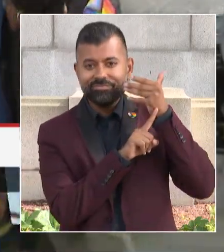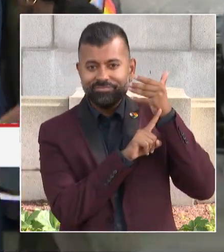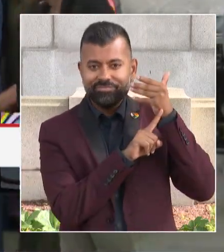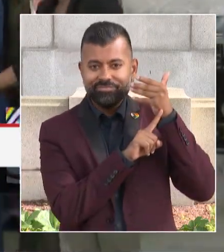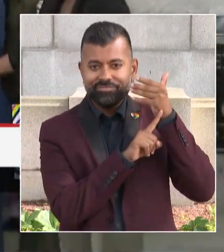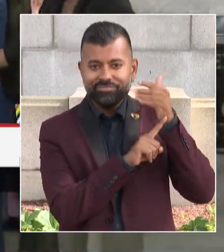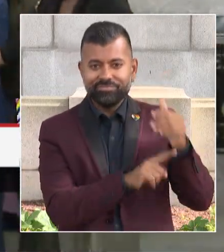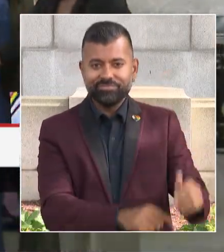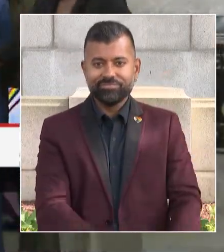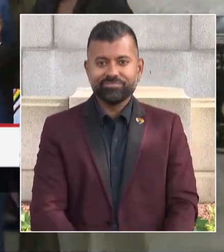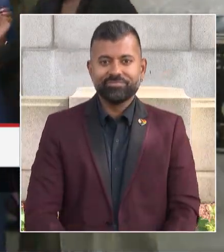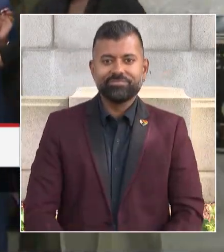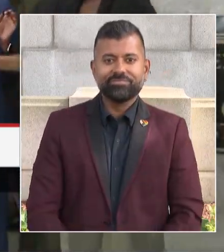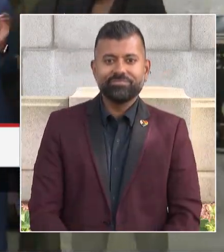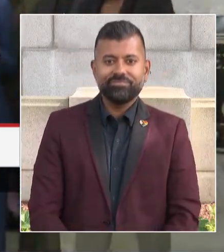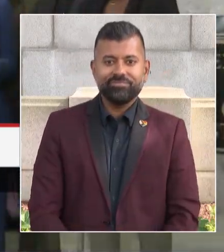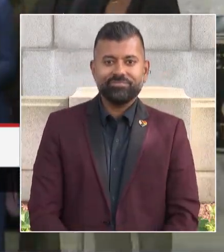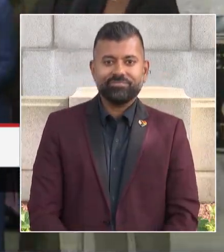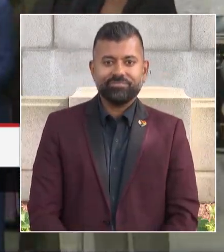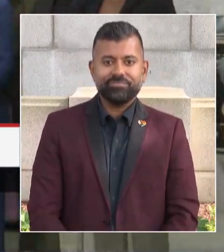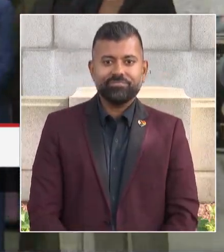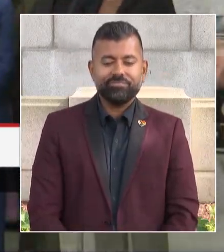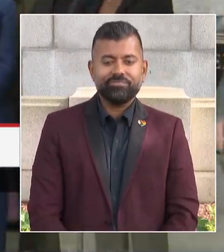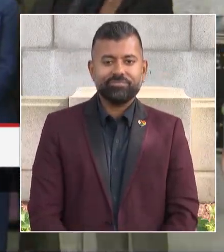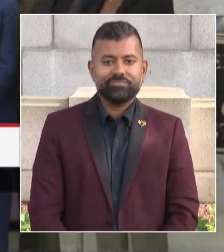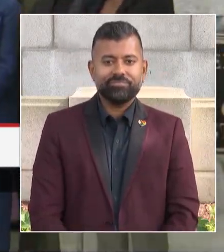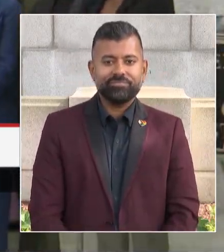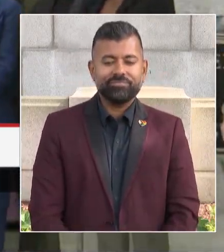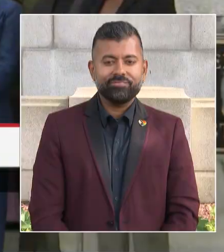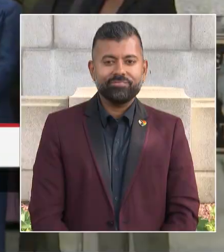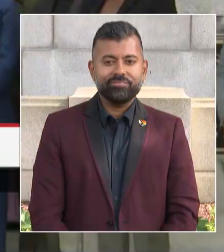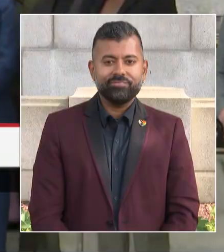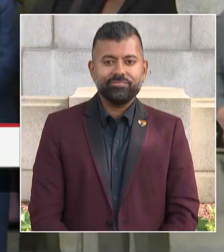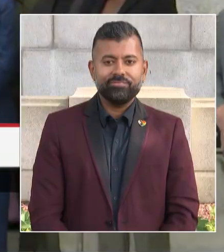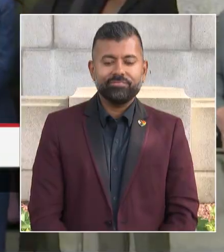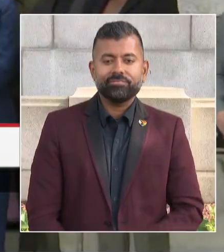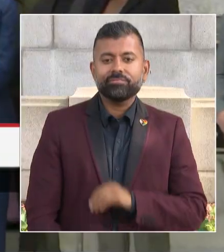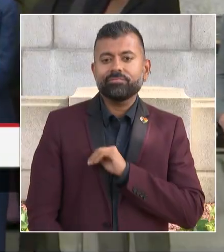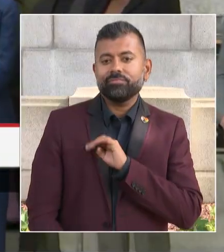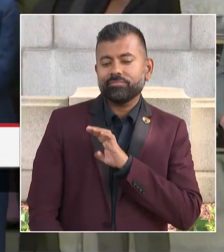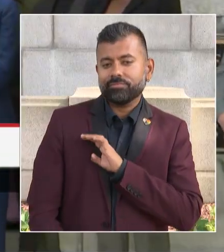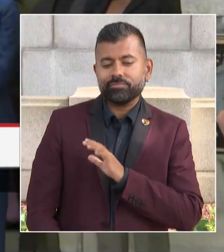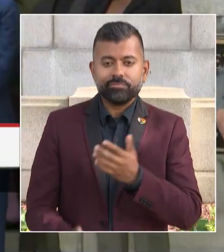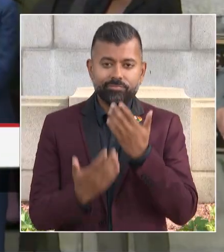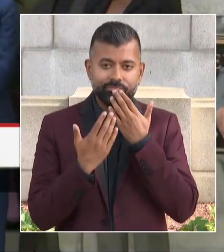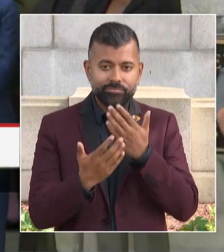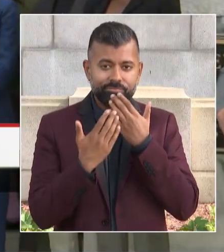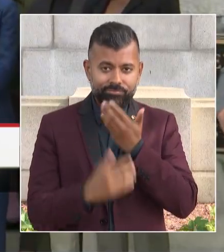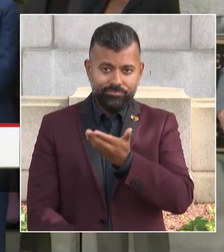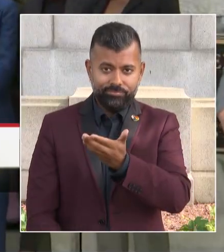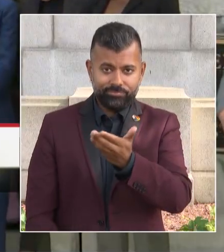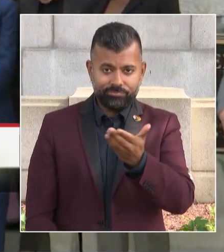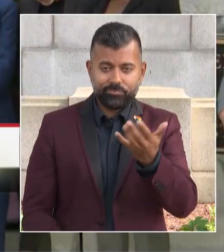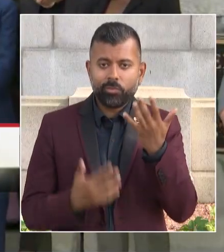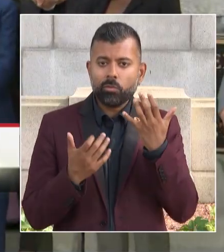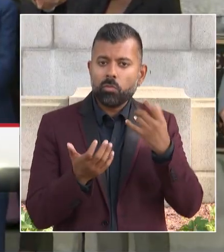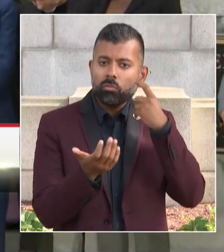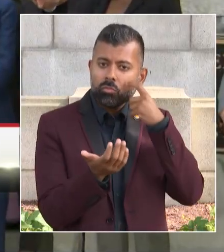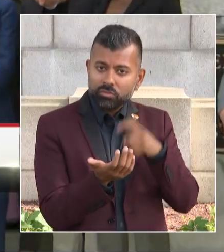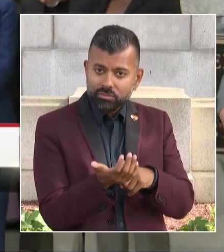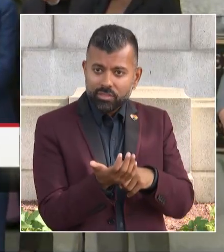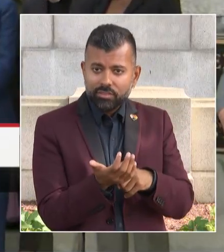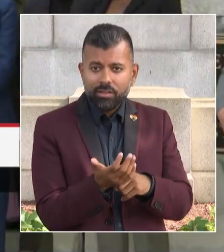Well, thank you, everybody. And I, too, want to recognize our outstanding LGBTQ